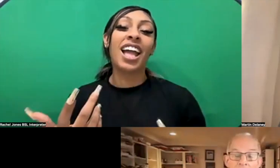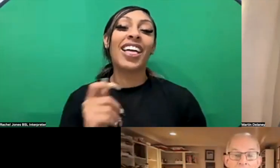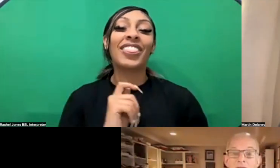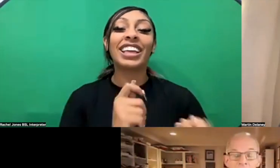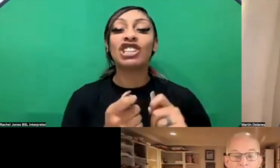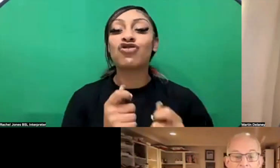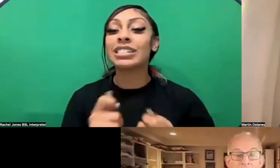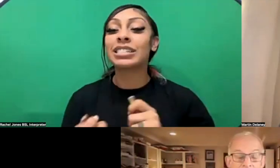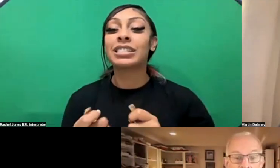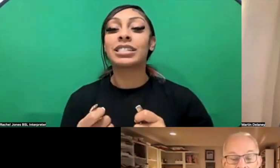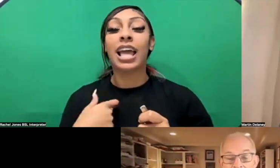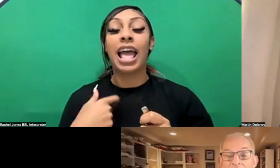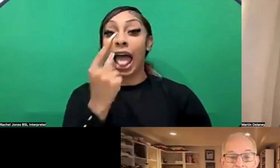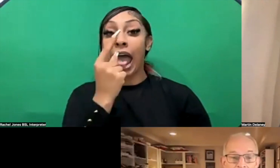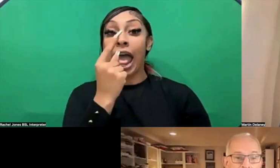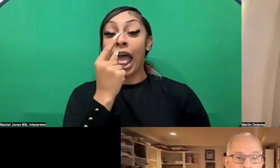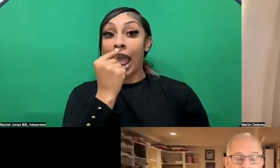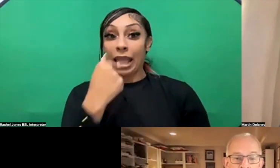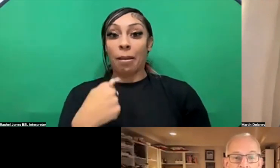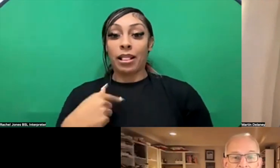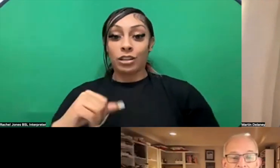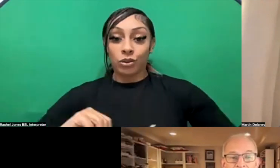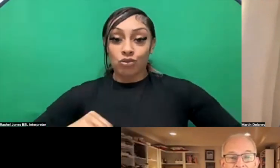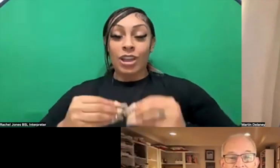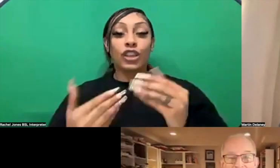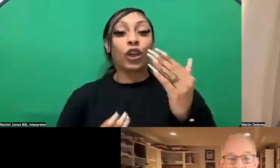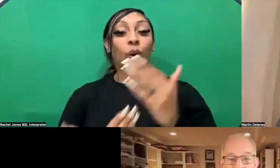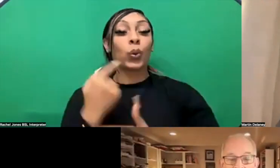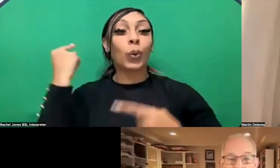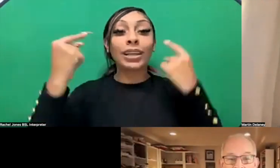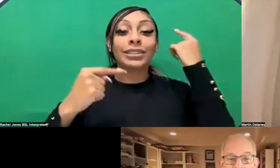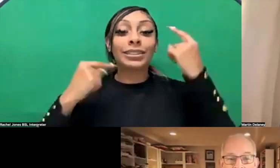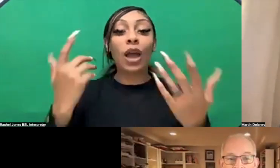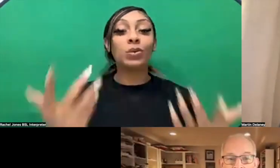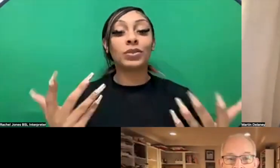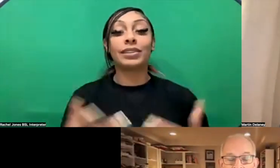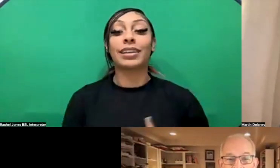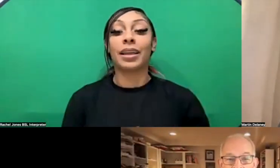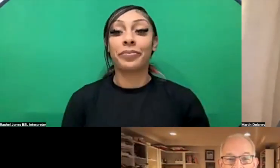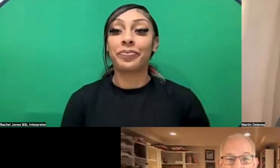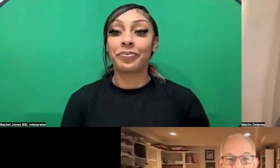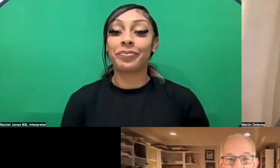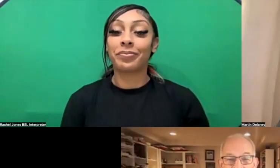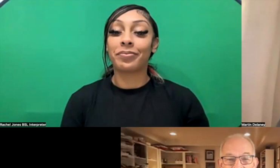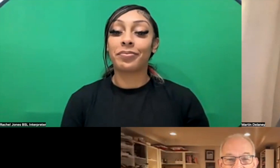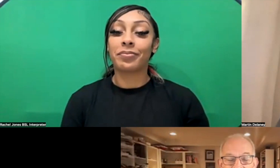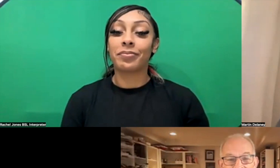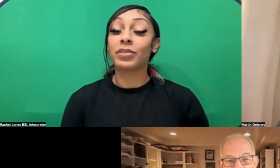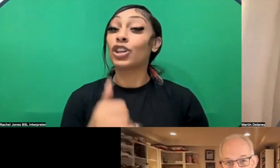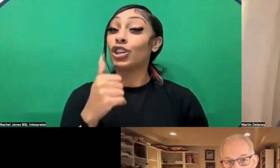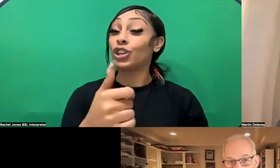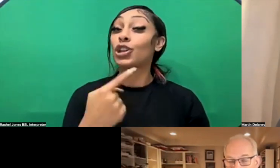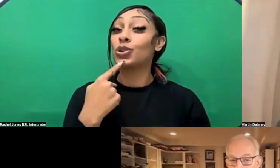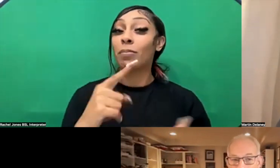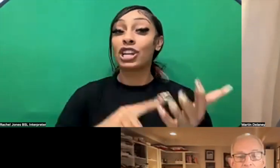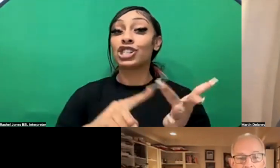new synthesized sounds of today. Right, and so we're gonna. It's good that you're mentioning the LinnStrument now, because we're gonna